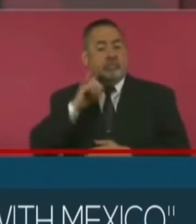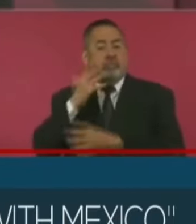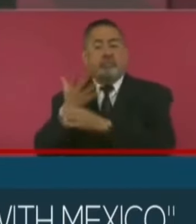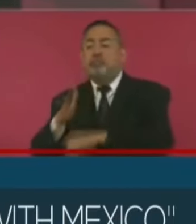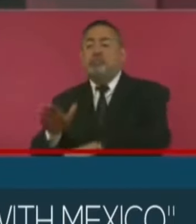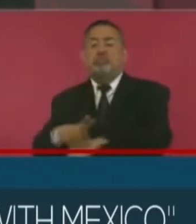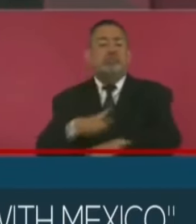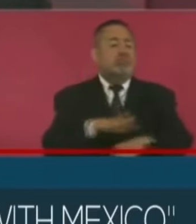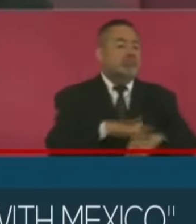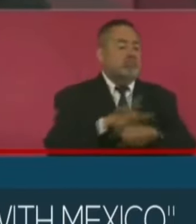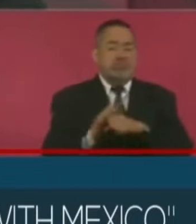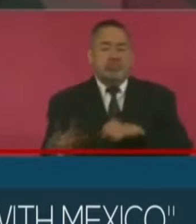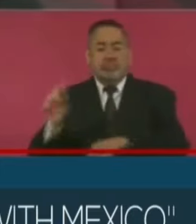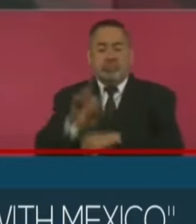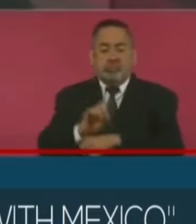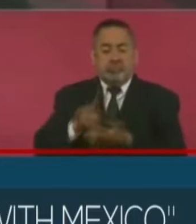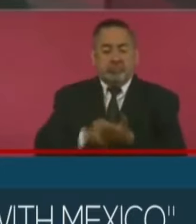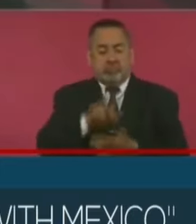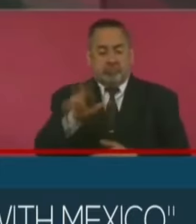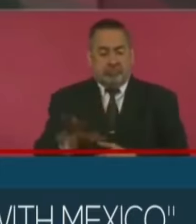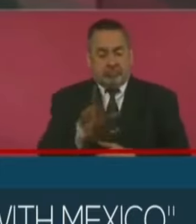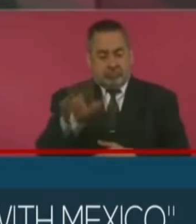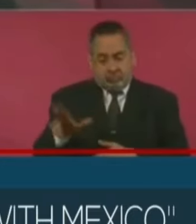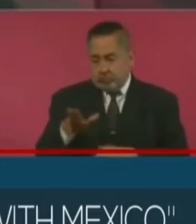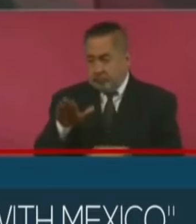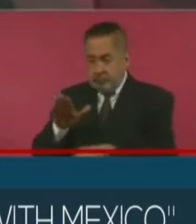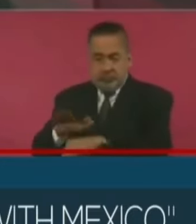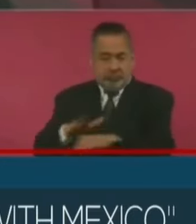to participate on this issue.